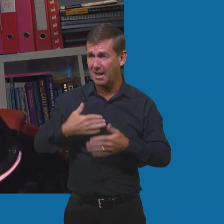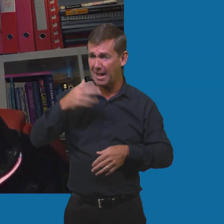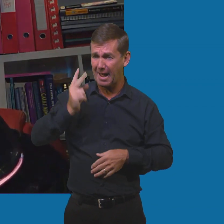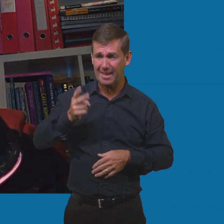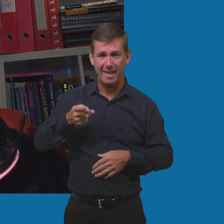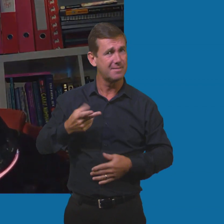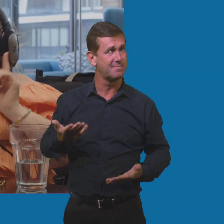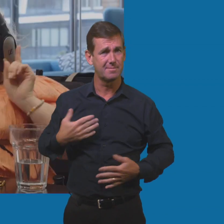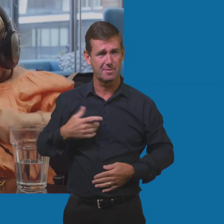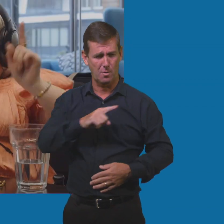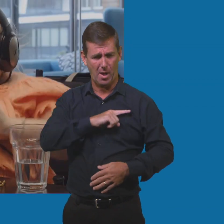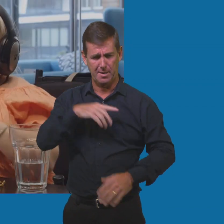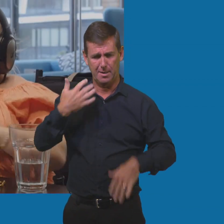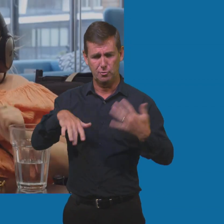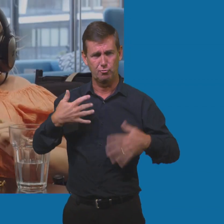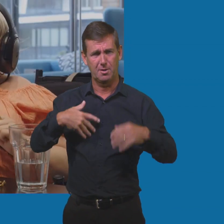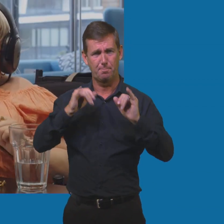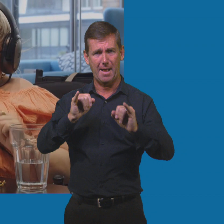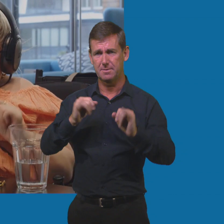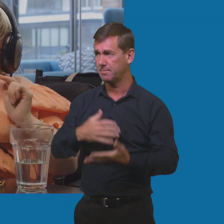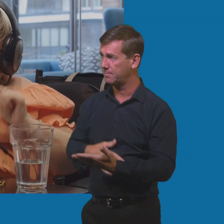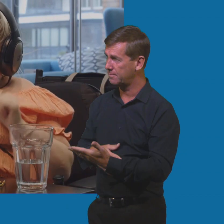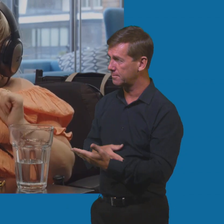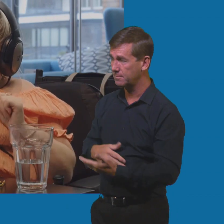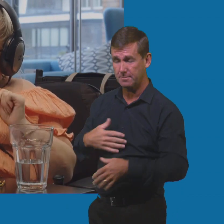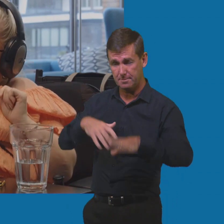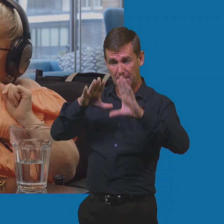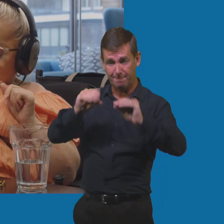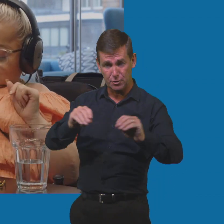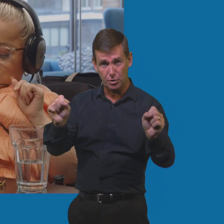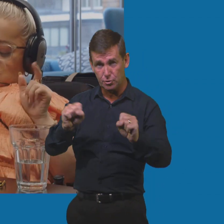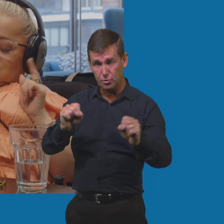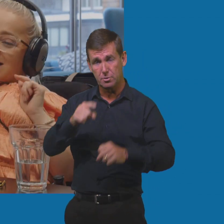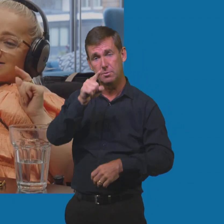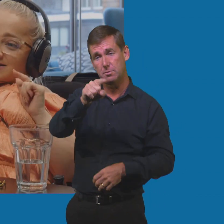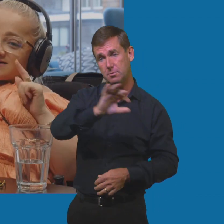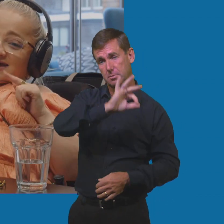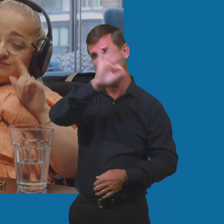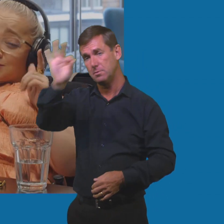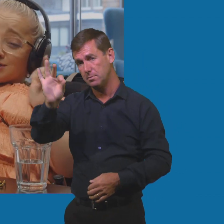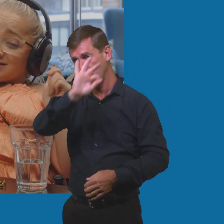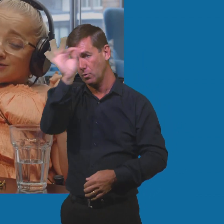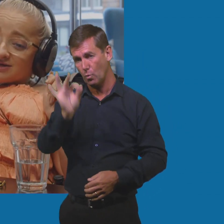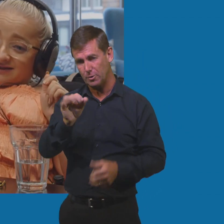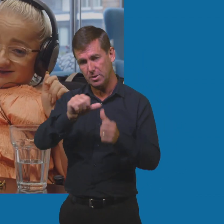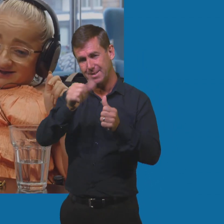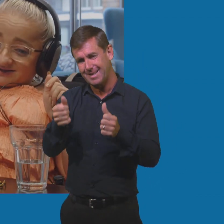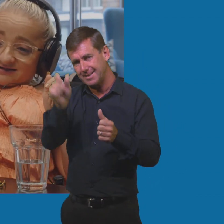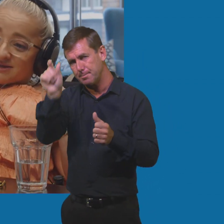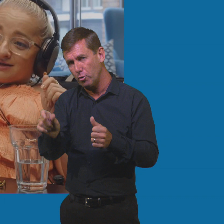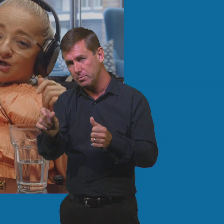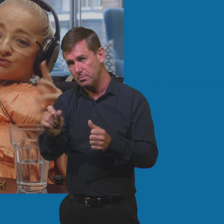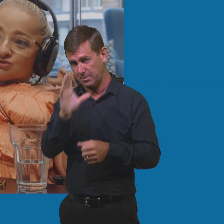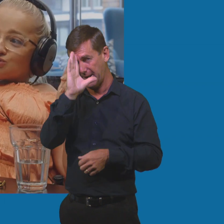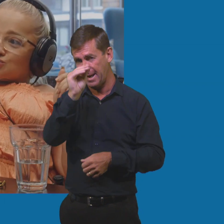because I injured myself quite badly. Before we let you go, my darling, have you got a question for our next guest? But we're not going to tell you who the guest is